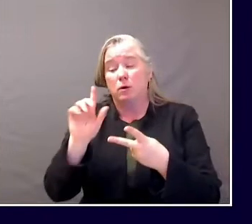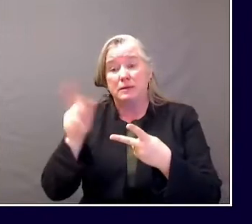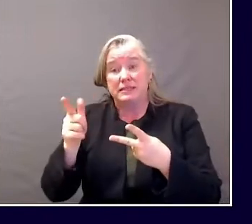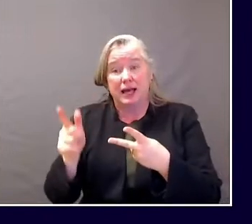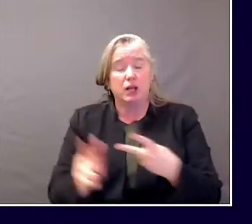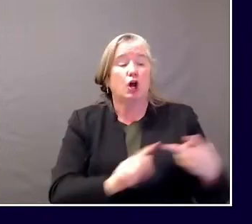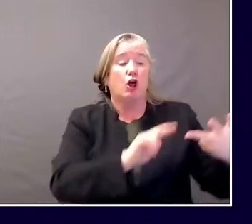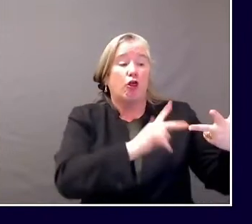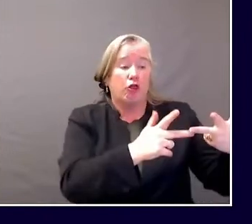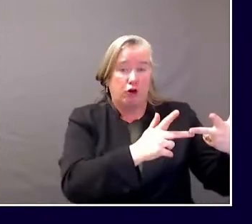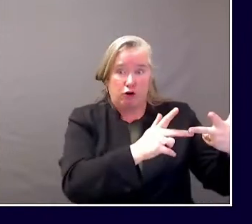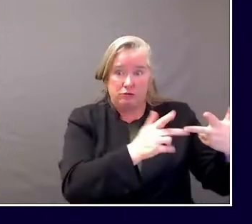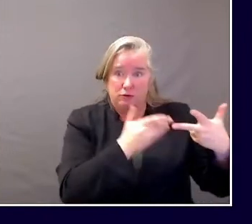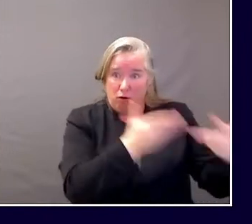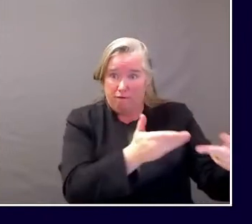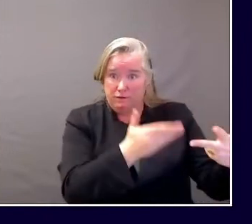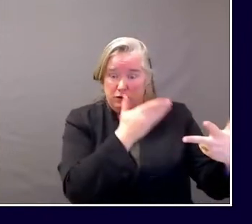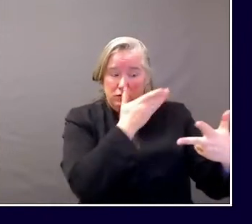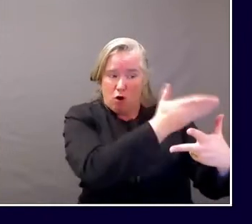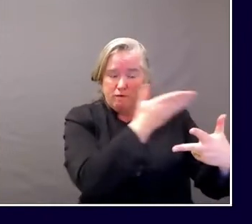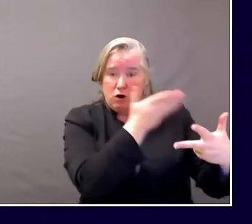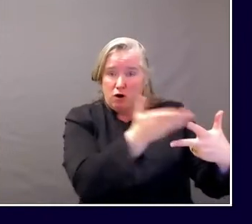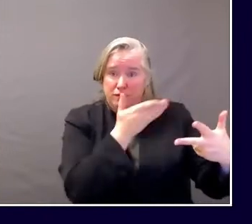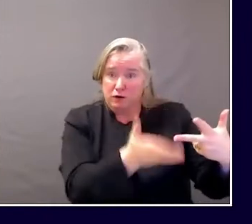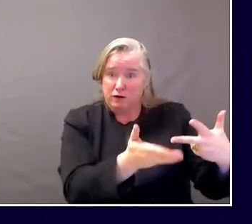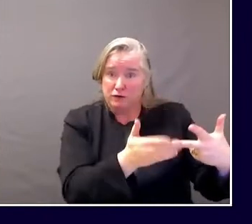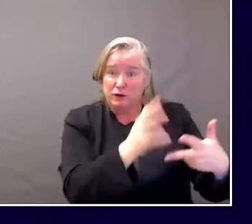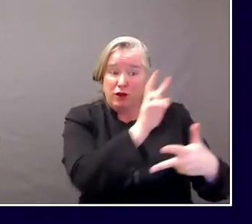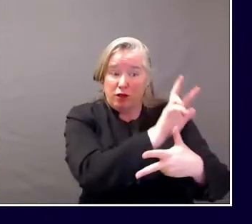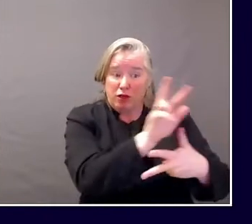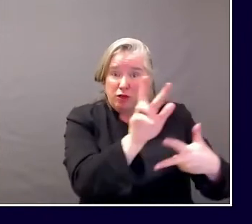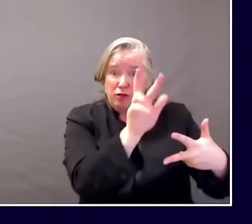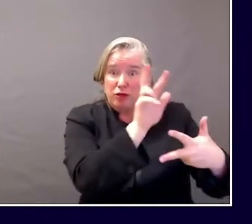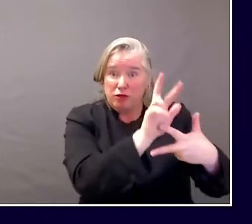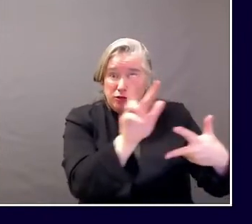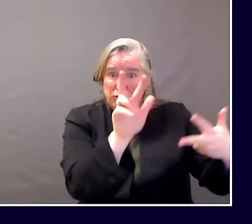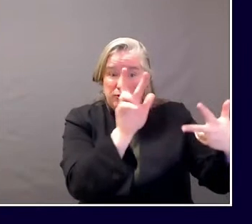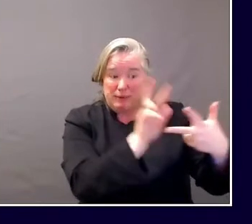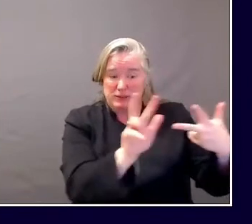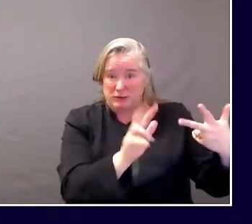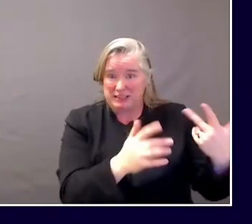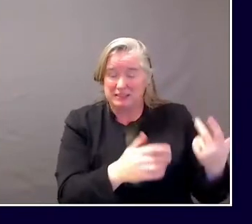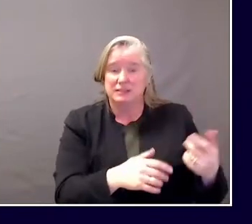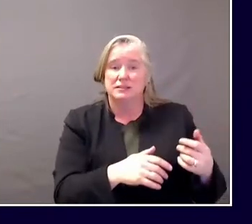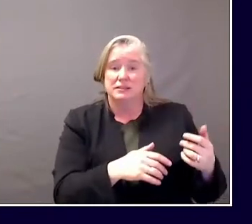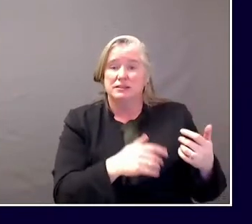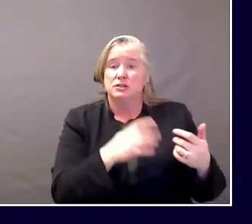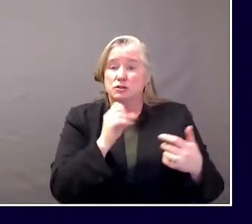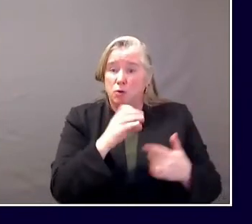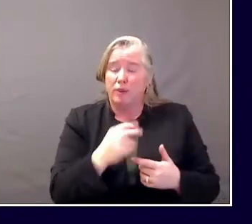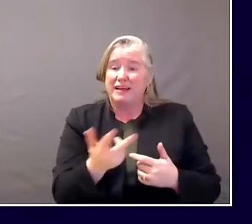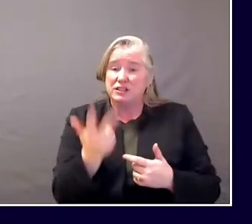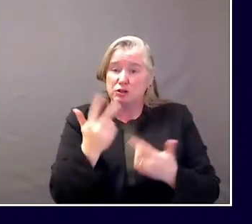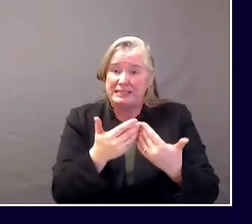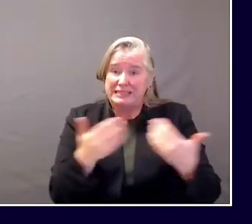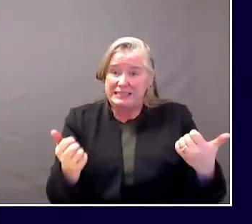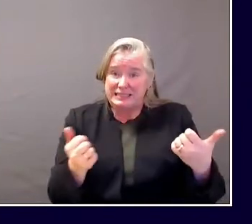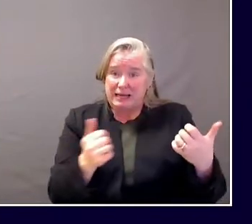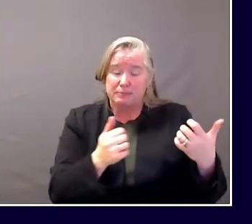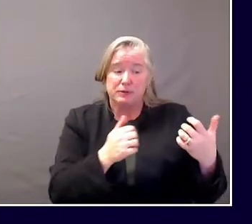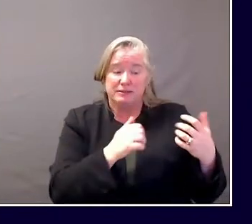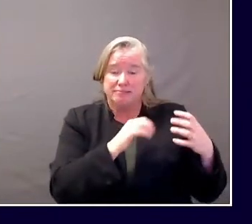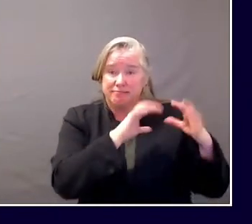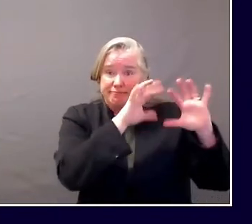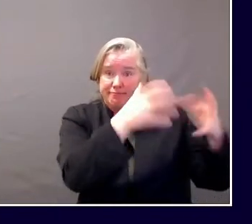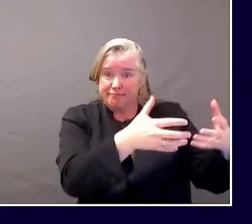weeks after that for other folks who, so it's 3 phases. 3 distinct clinics, but we have committed